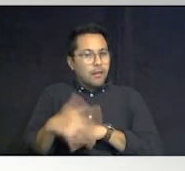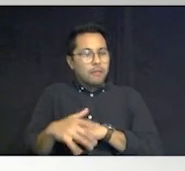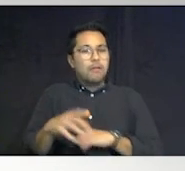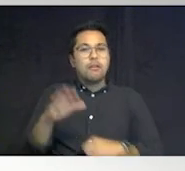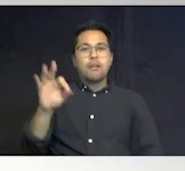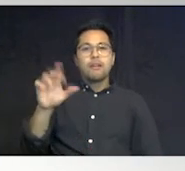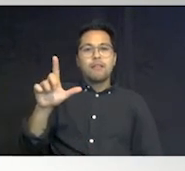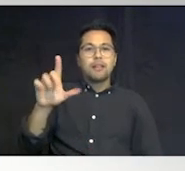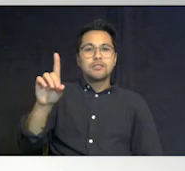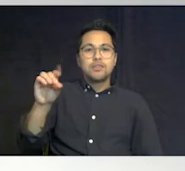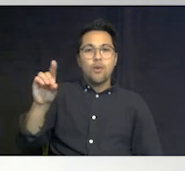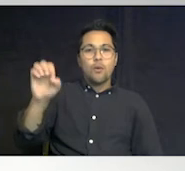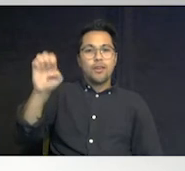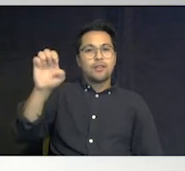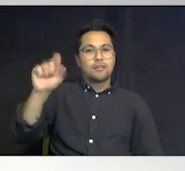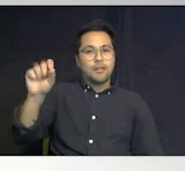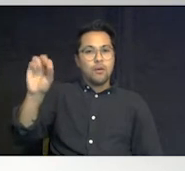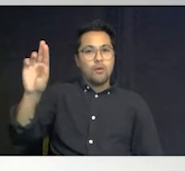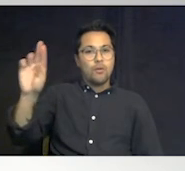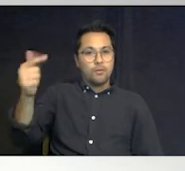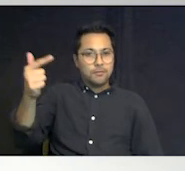at fldoe.org.